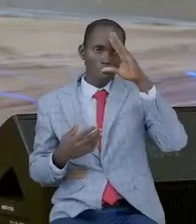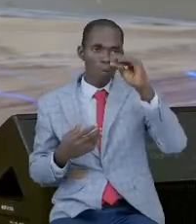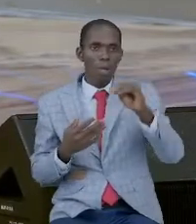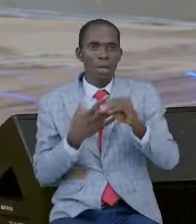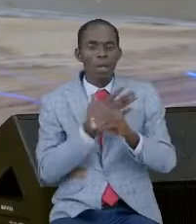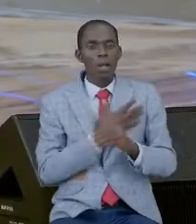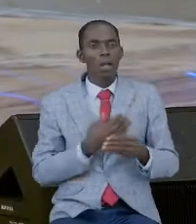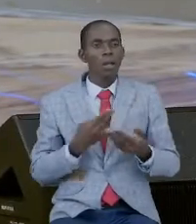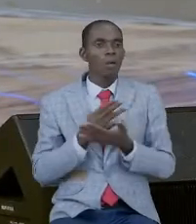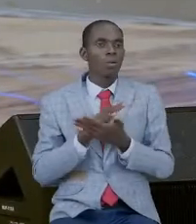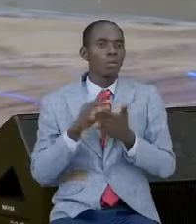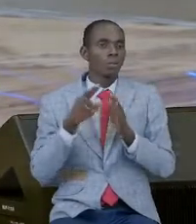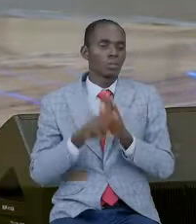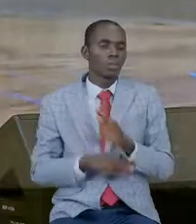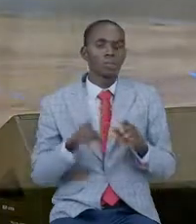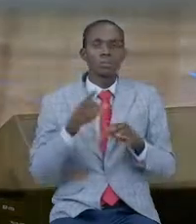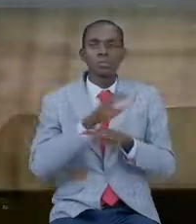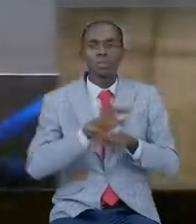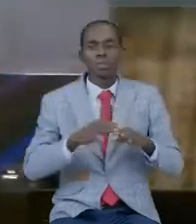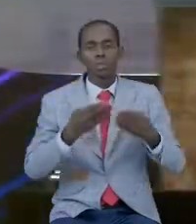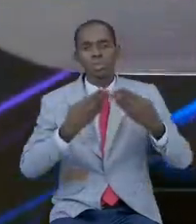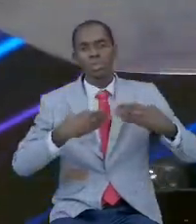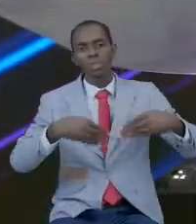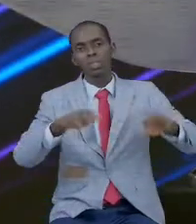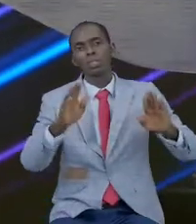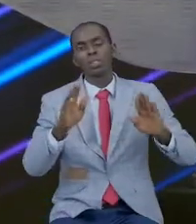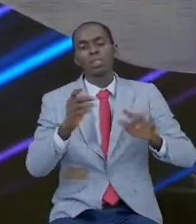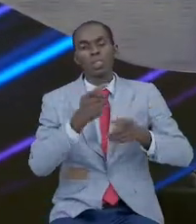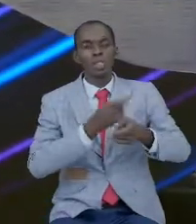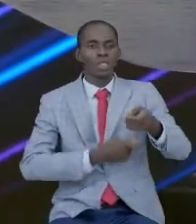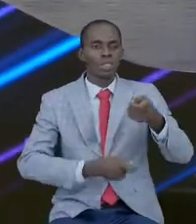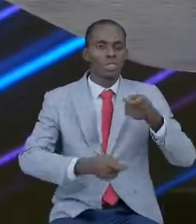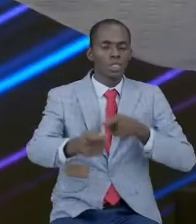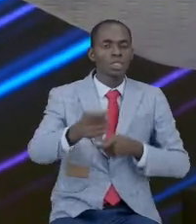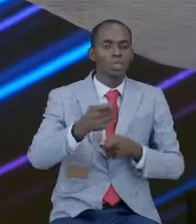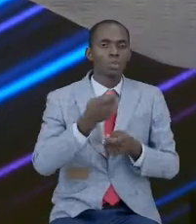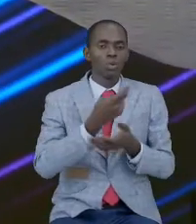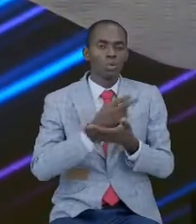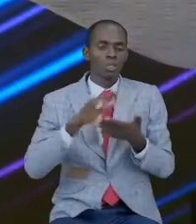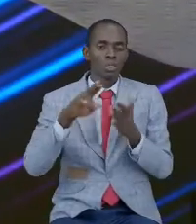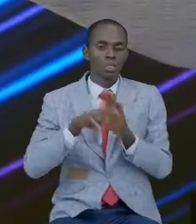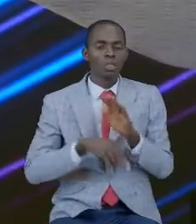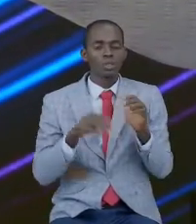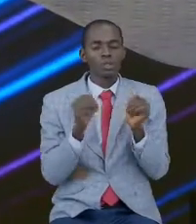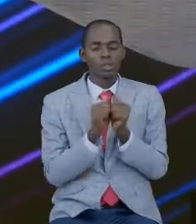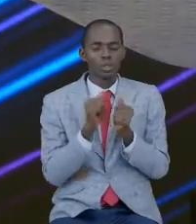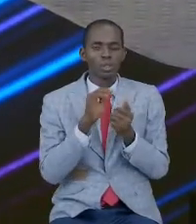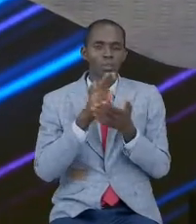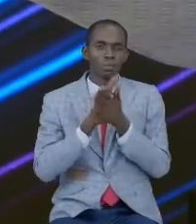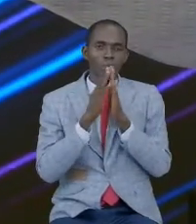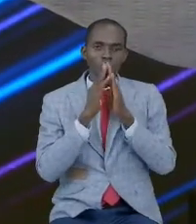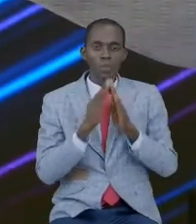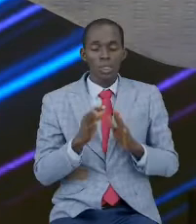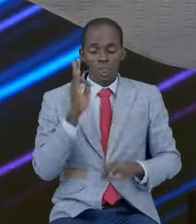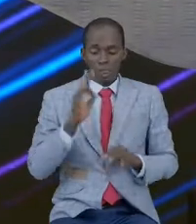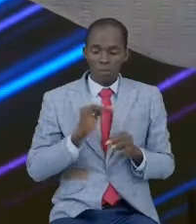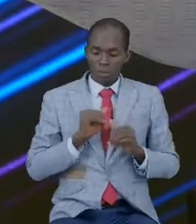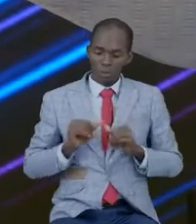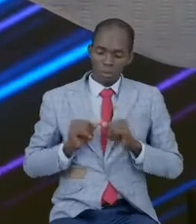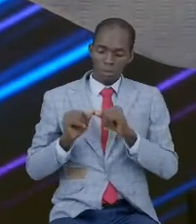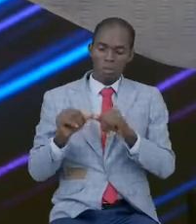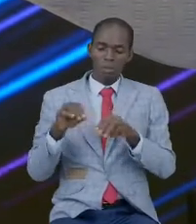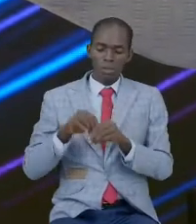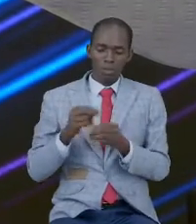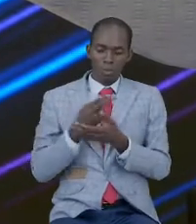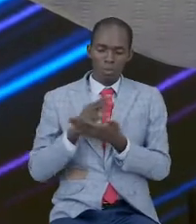You don't trade holiness with peace. Okay, if I live in holiness, the